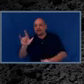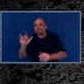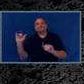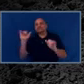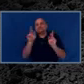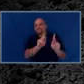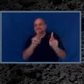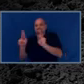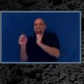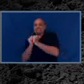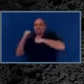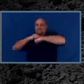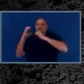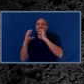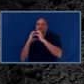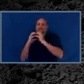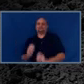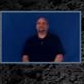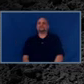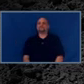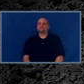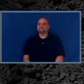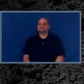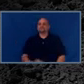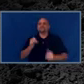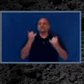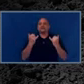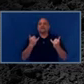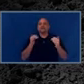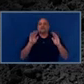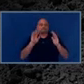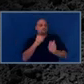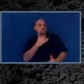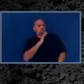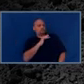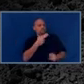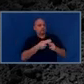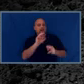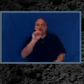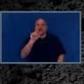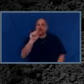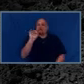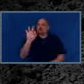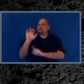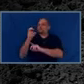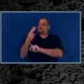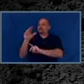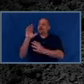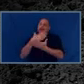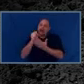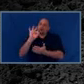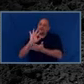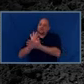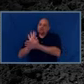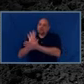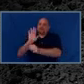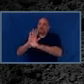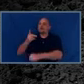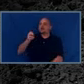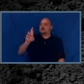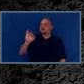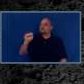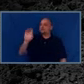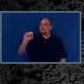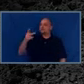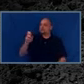All right, good to know. Okay, this is a great name. Out of Cheese on Periscope asks, what do you hope to